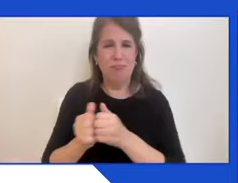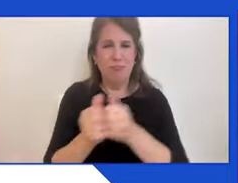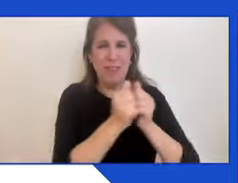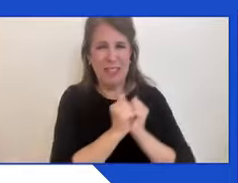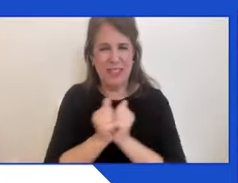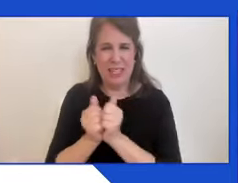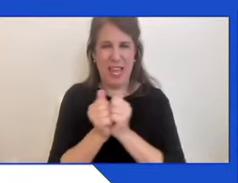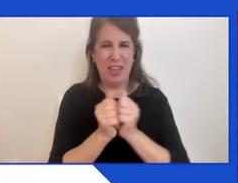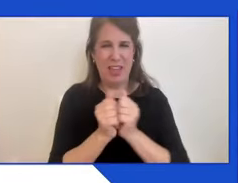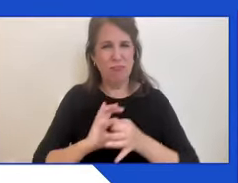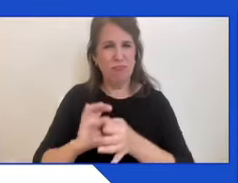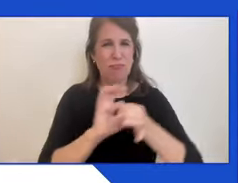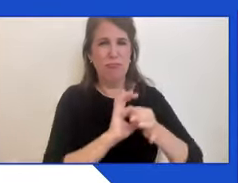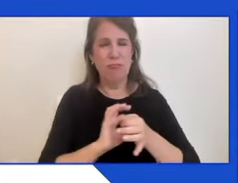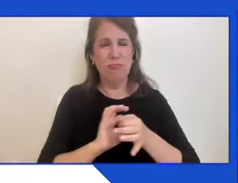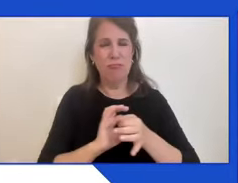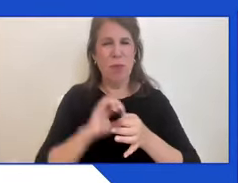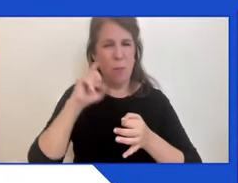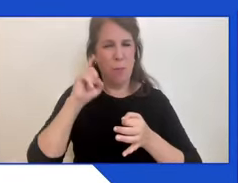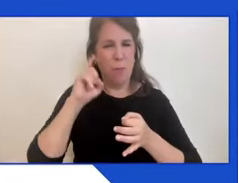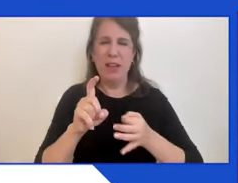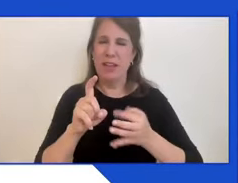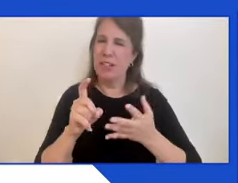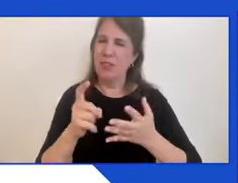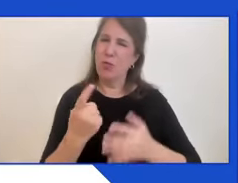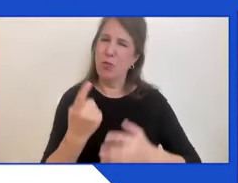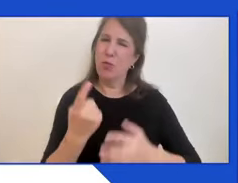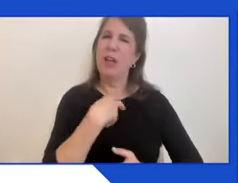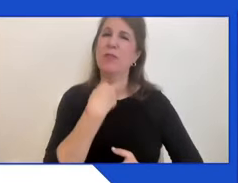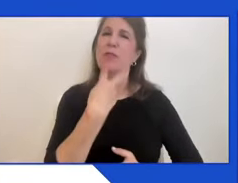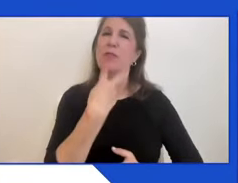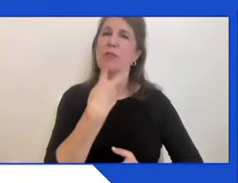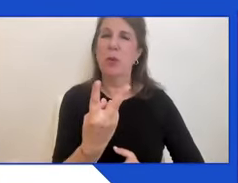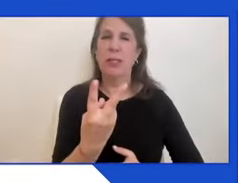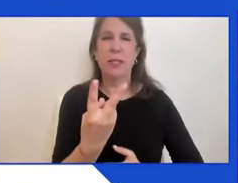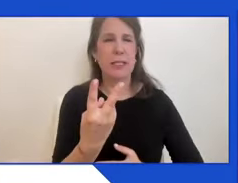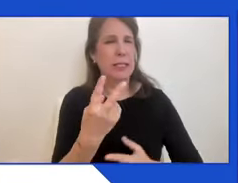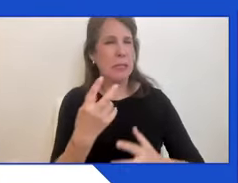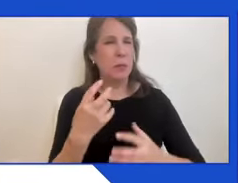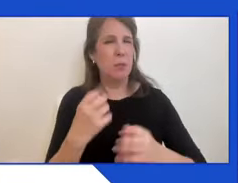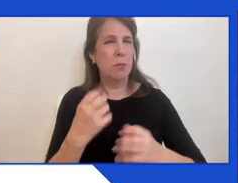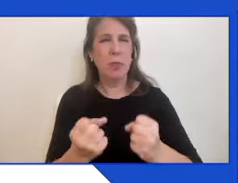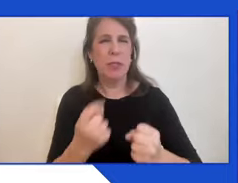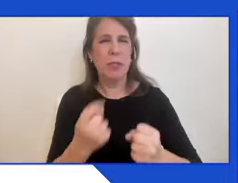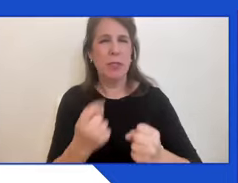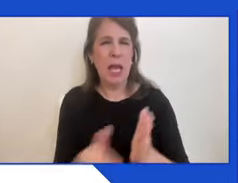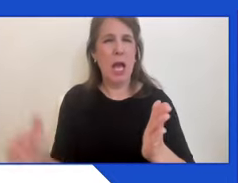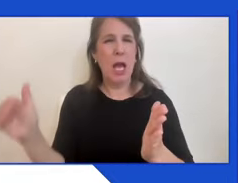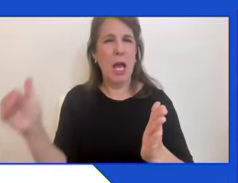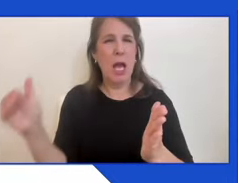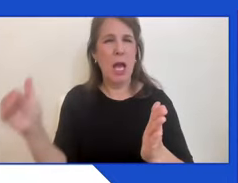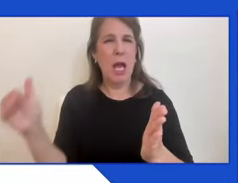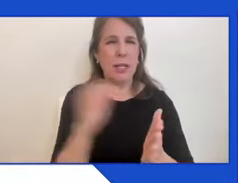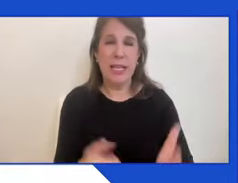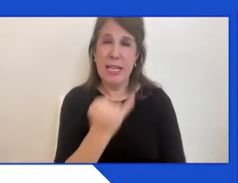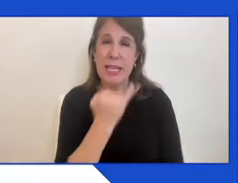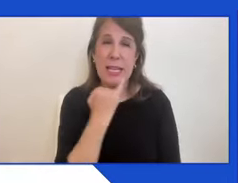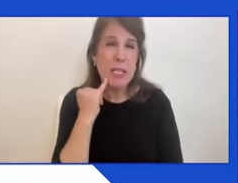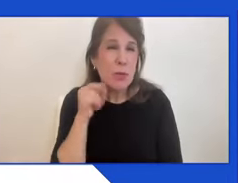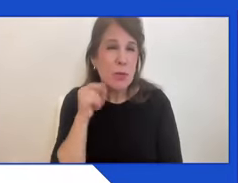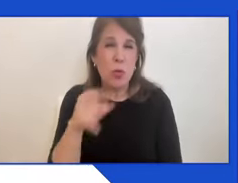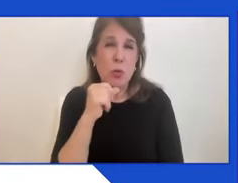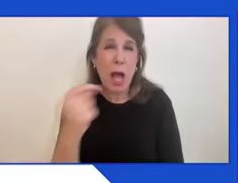with one voice and boldly declare over and over, Israel, you are not